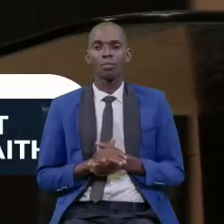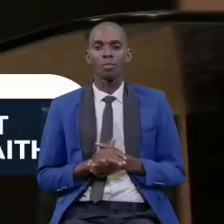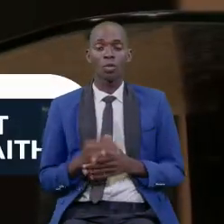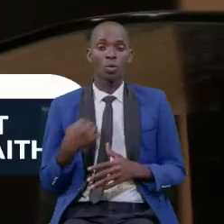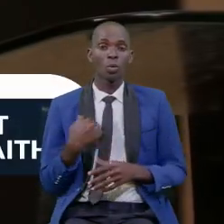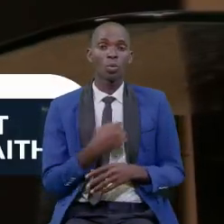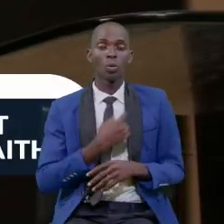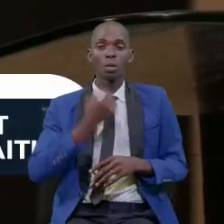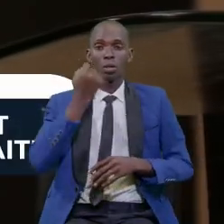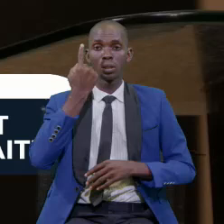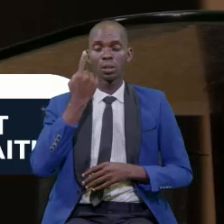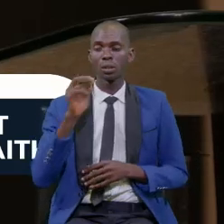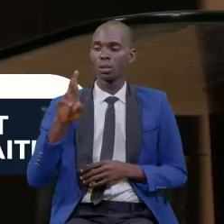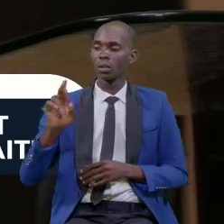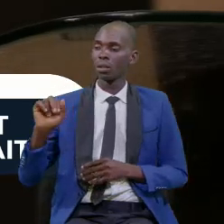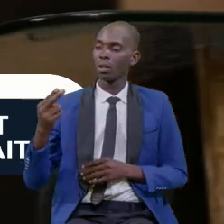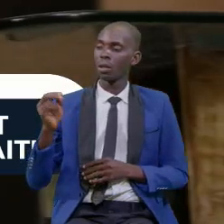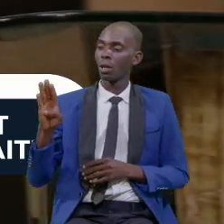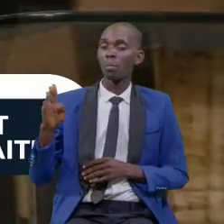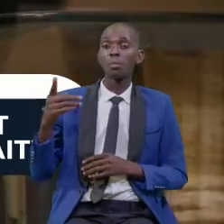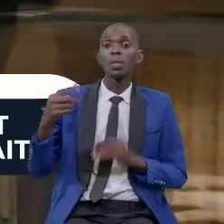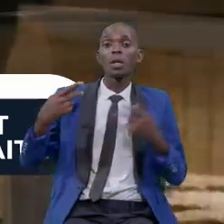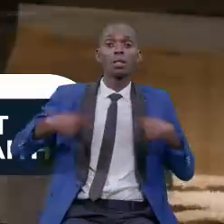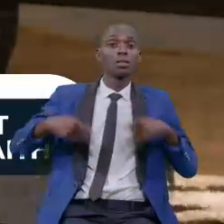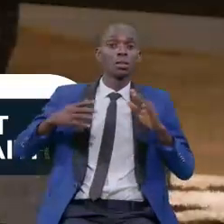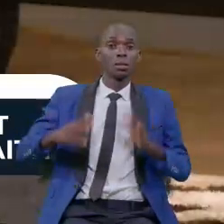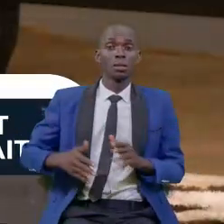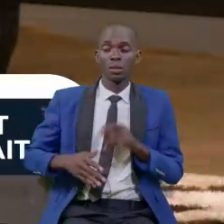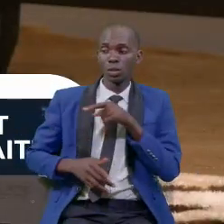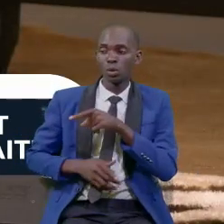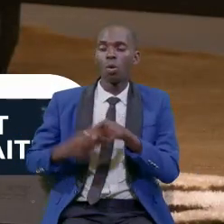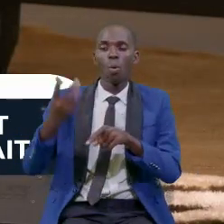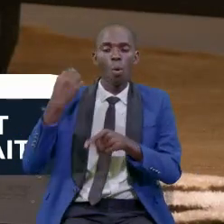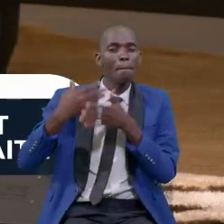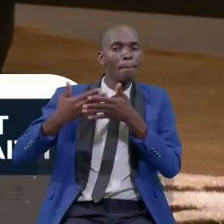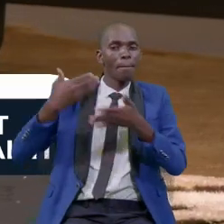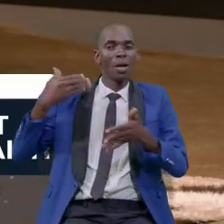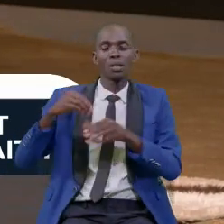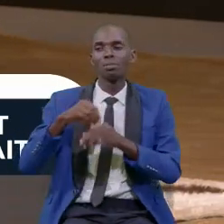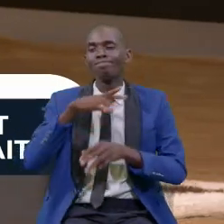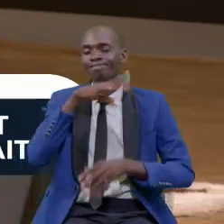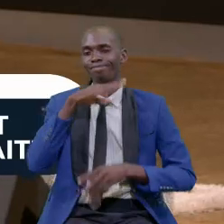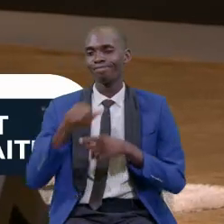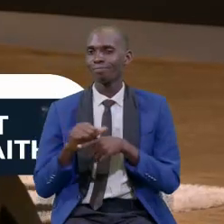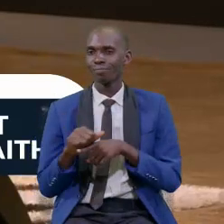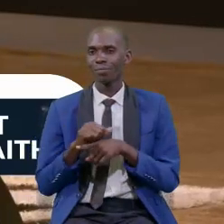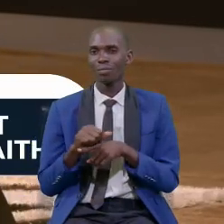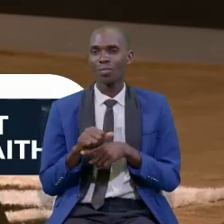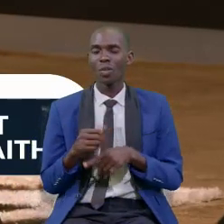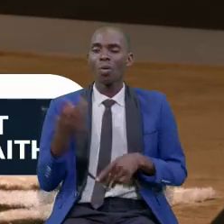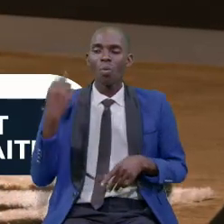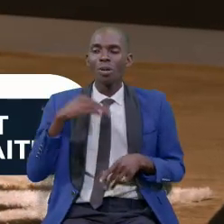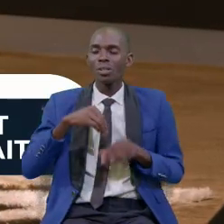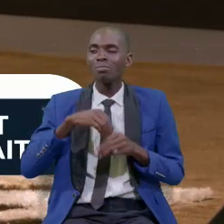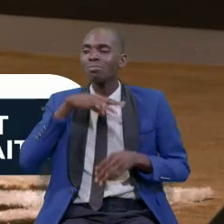understand Rahab the harlot. She was into corruption. She was into